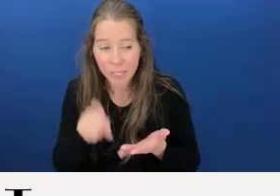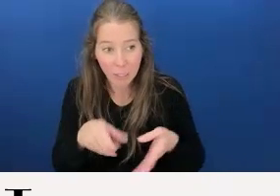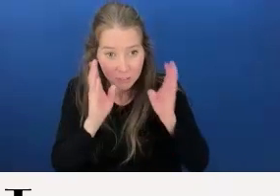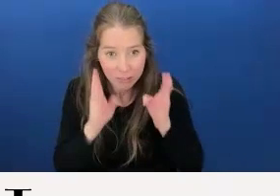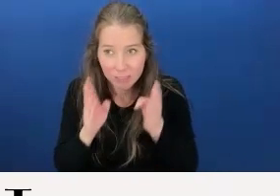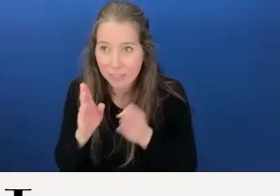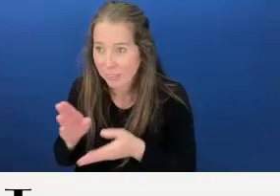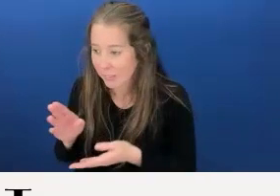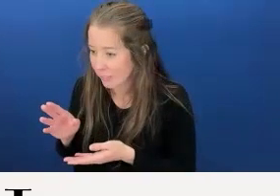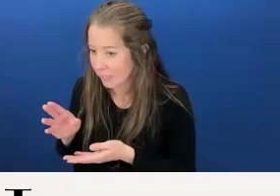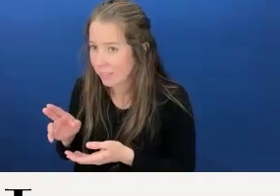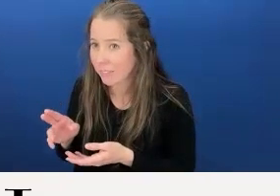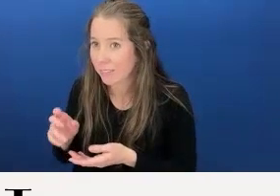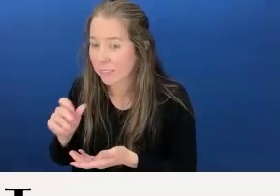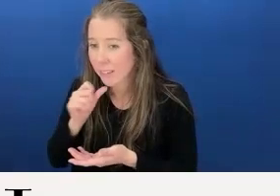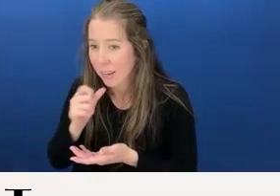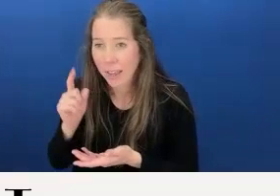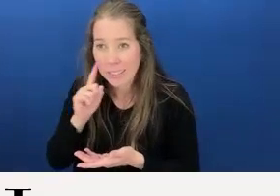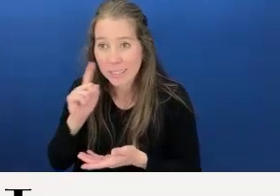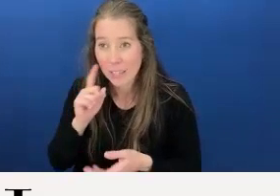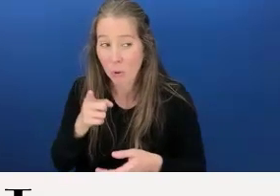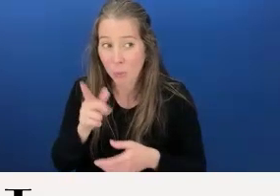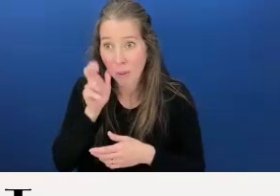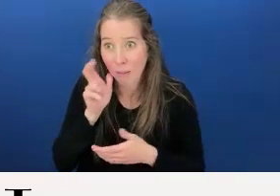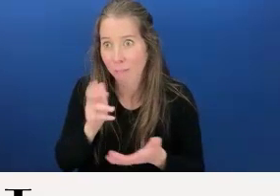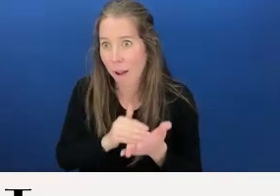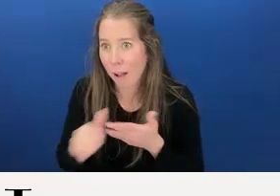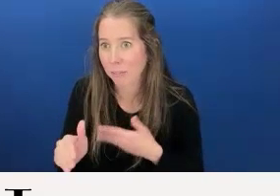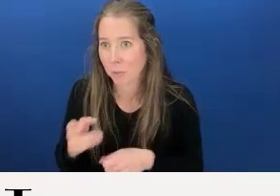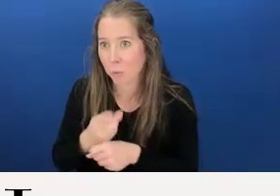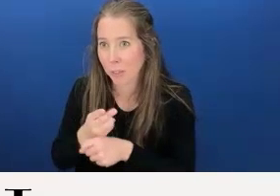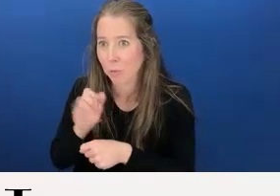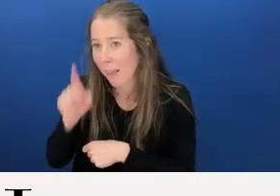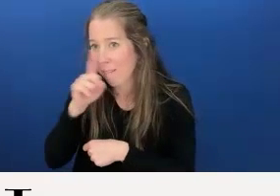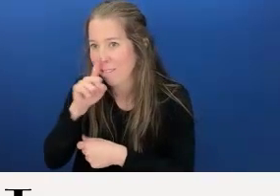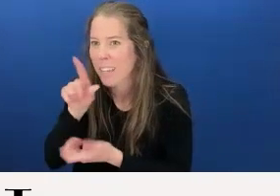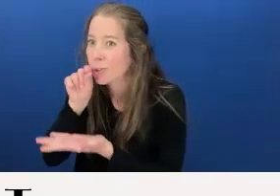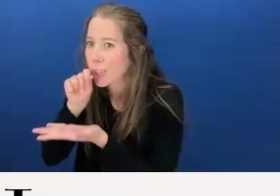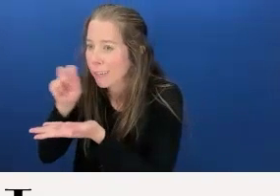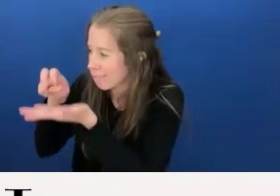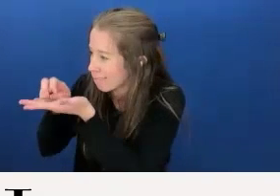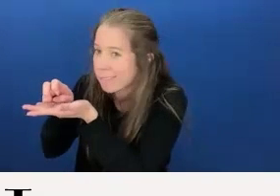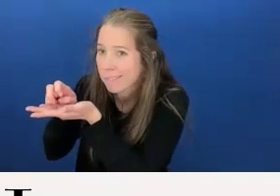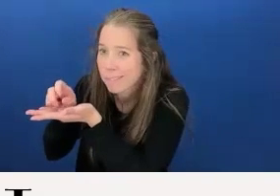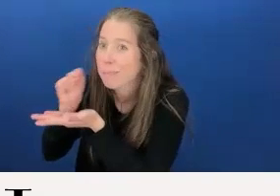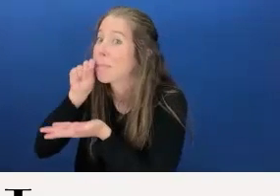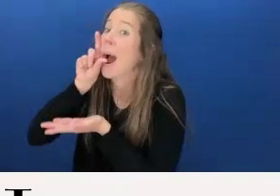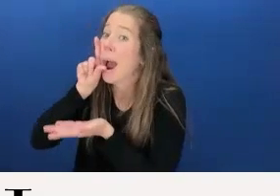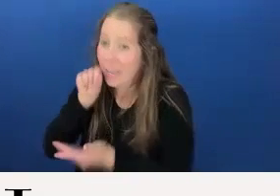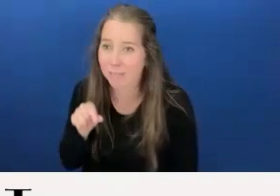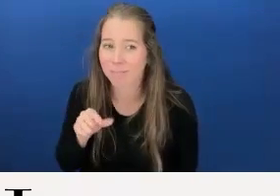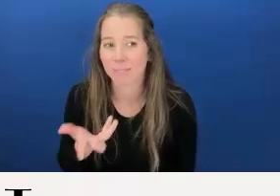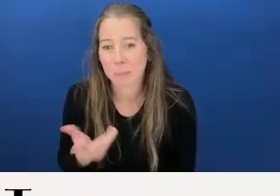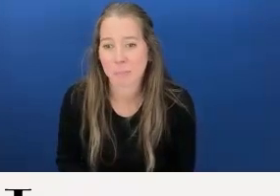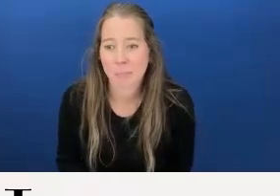to, I'm like, this is not a sound you're going to hear normally. Oh. Redirect attention. There you go. I